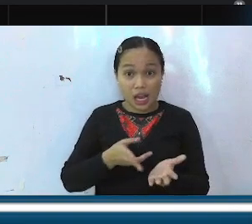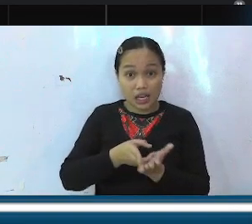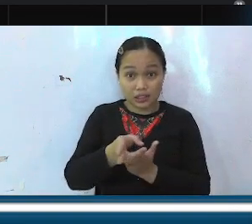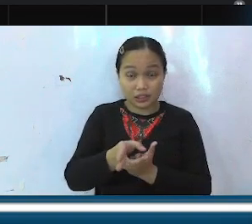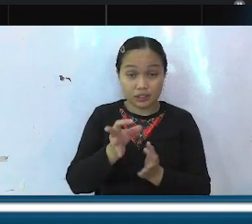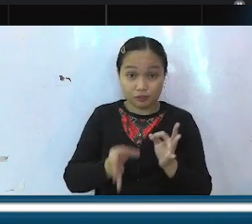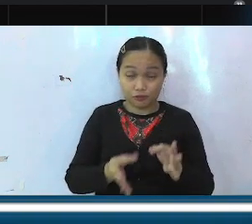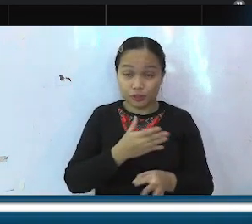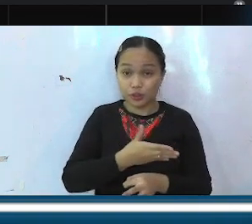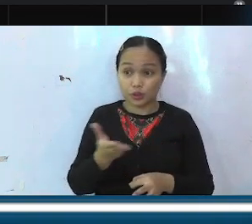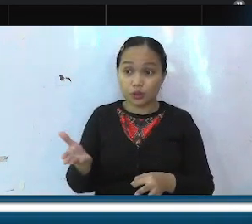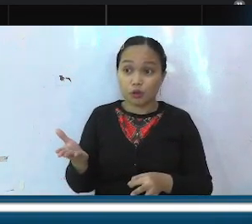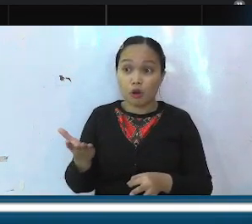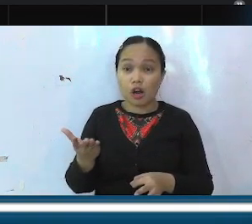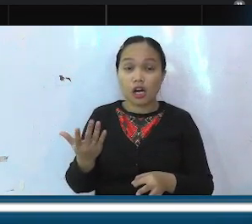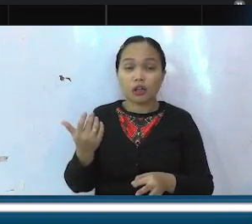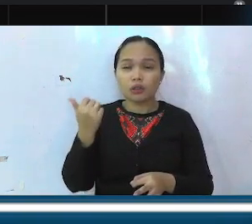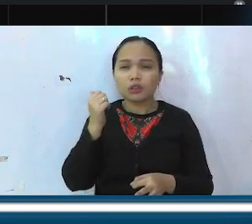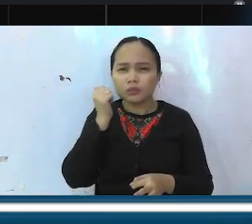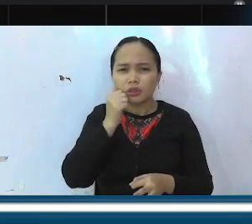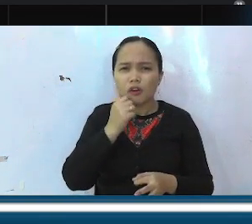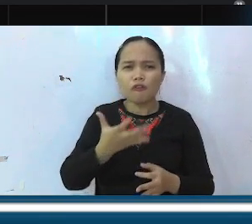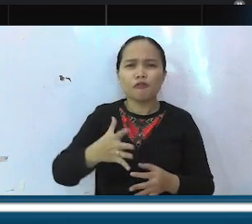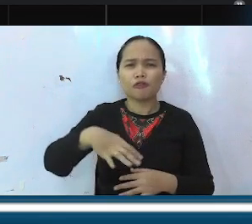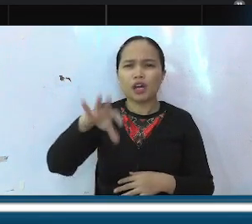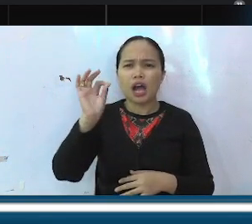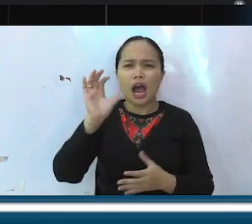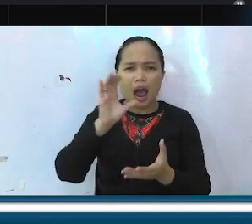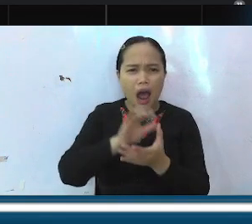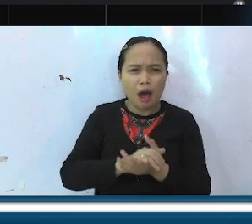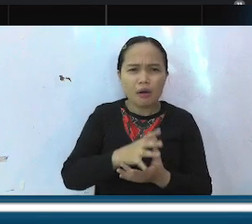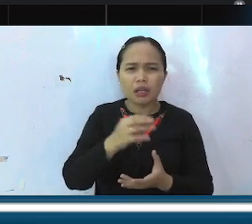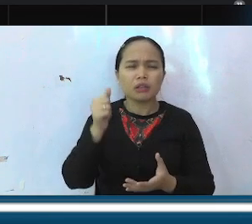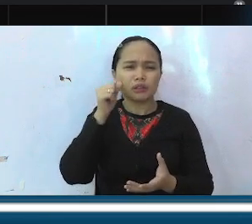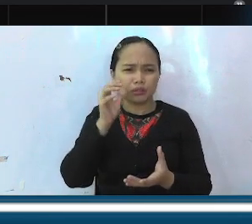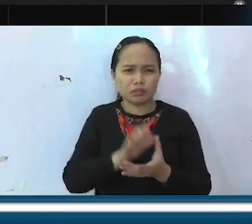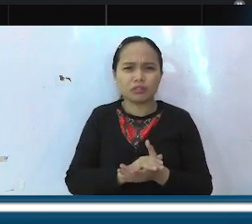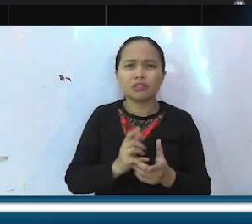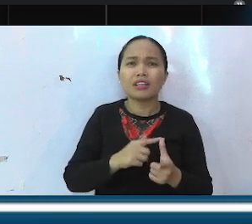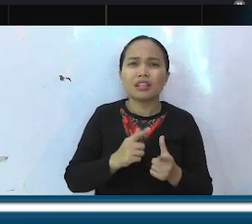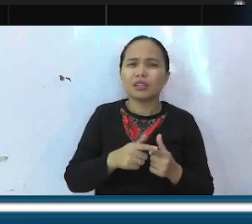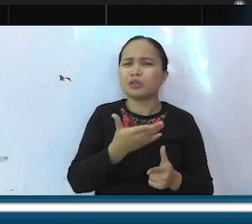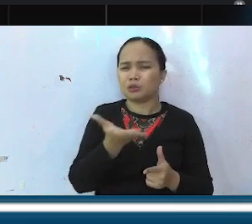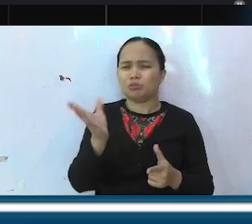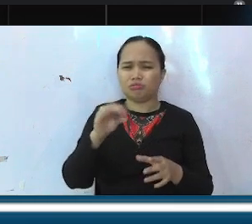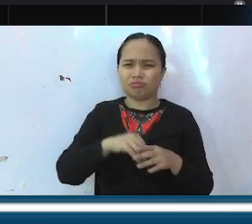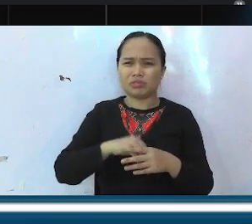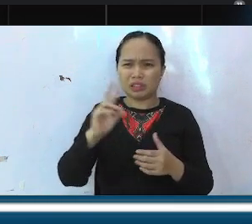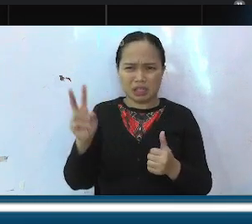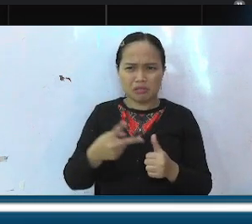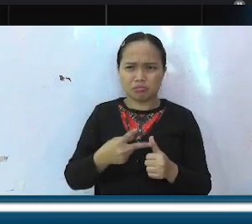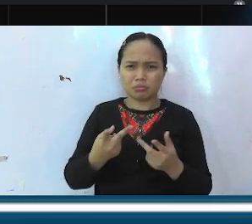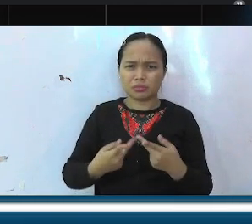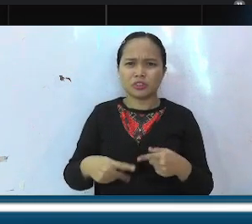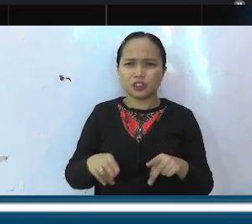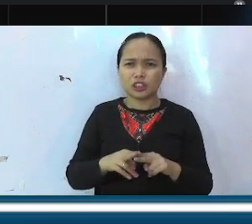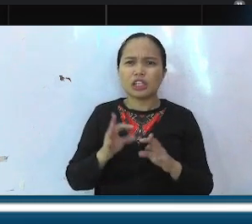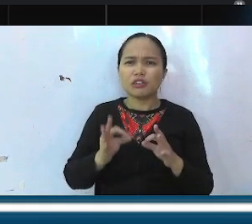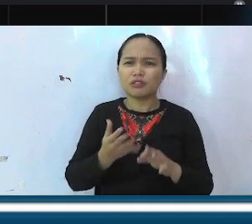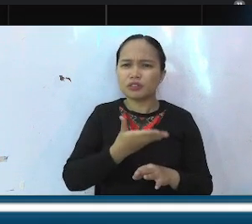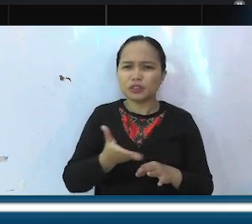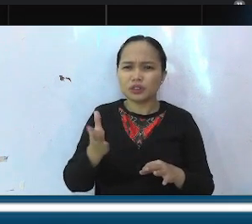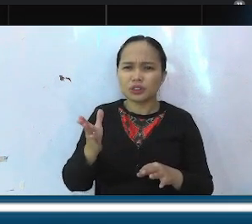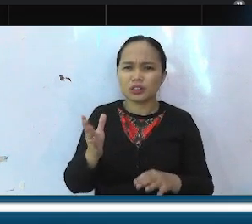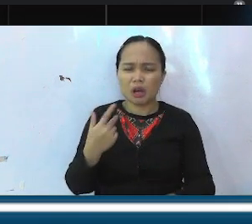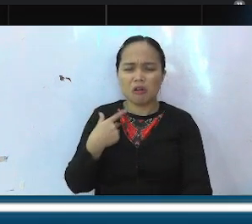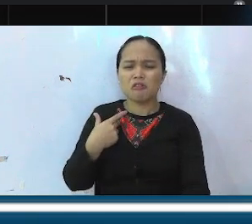seeking to find a husband or a wife, if that's the first thing in your life, you're in the secondary position. Yeah. Amen? That's if you're right. seeking to have the